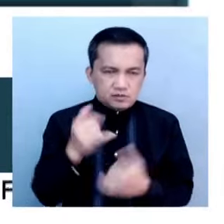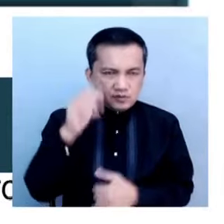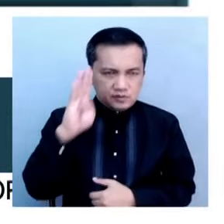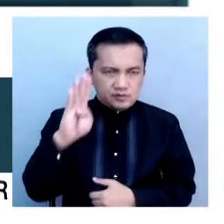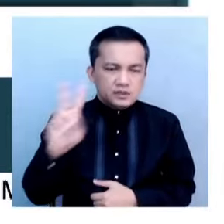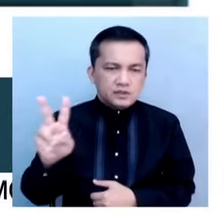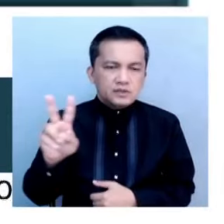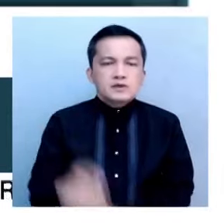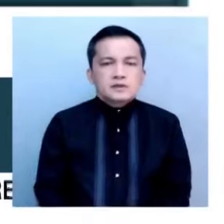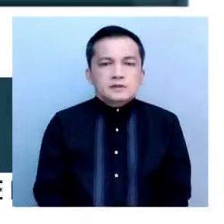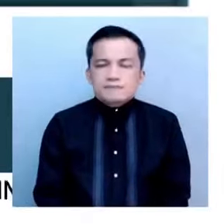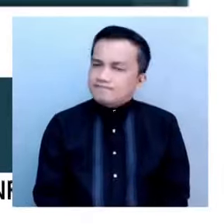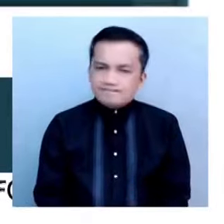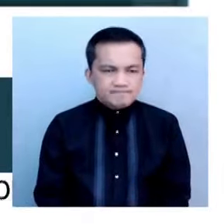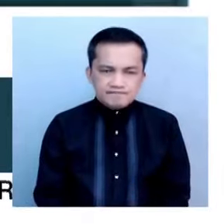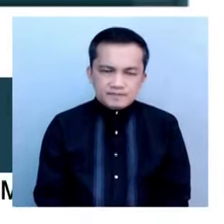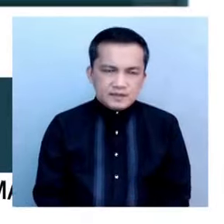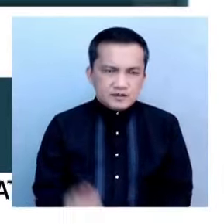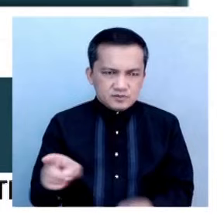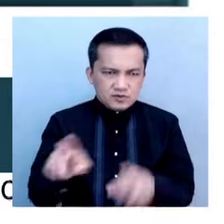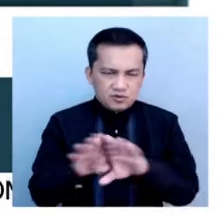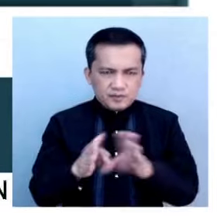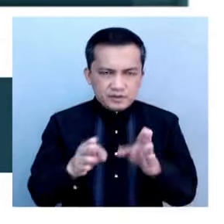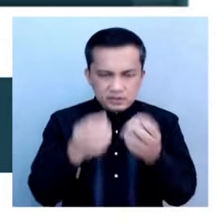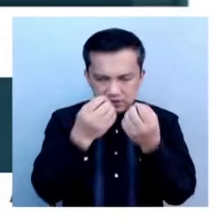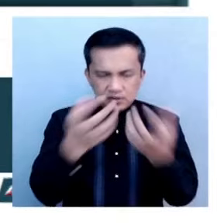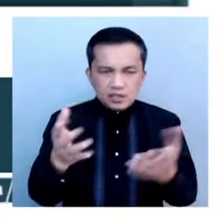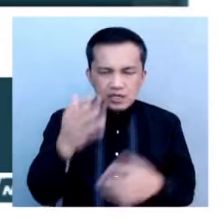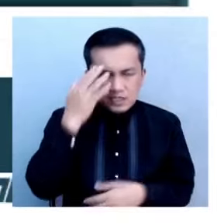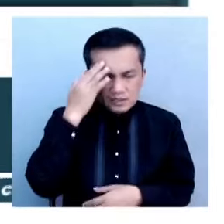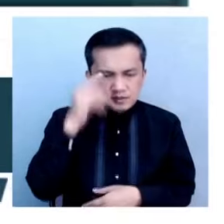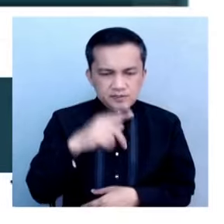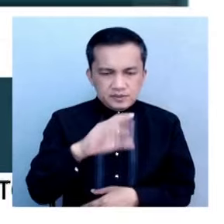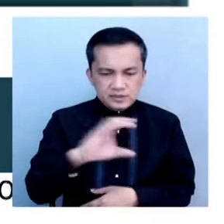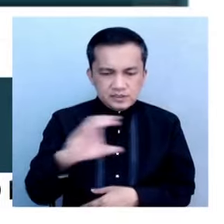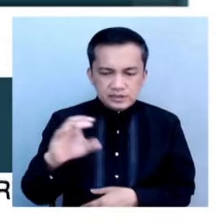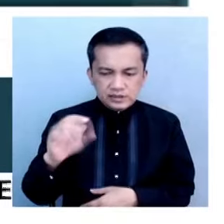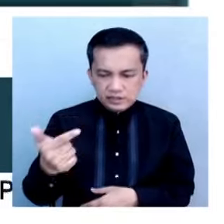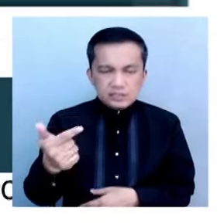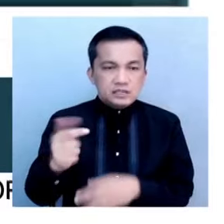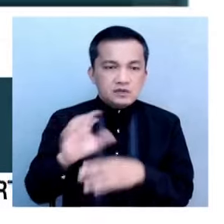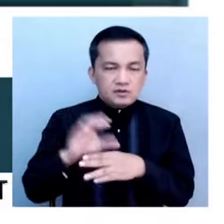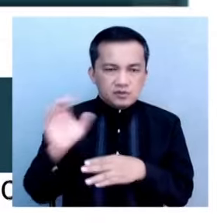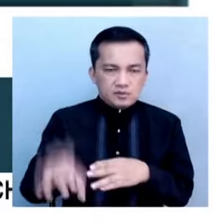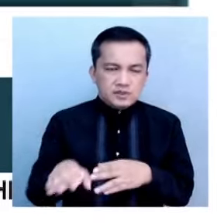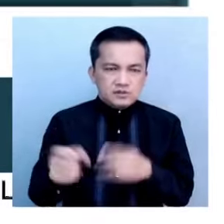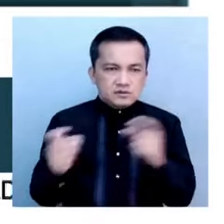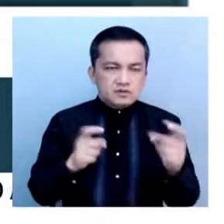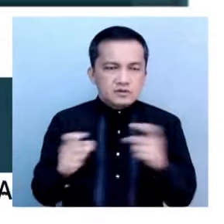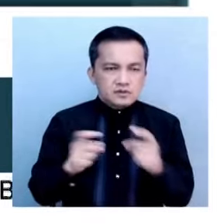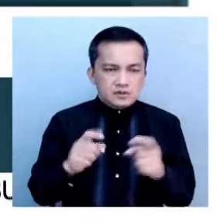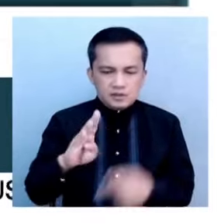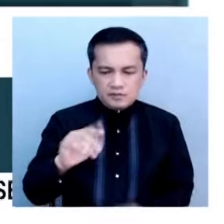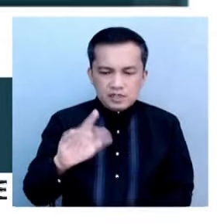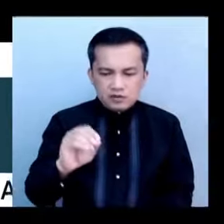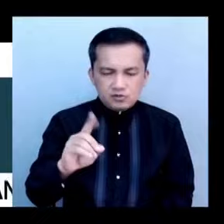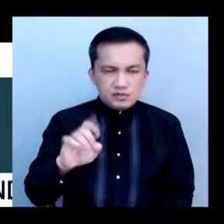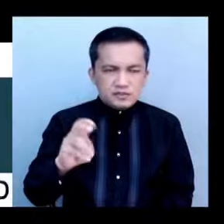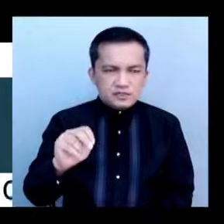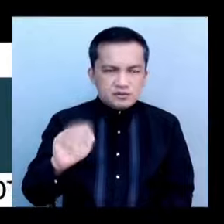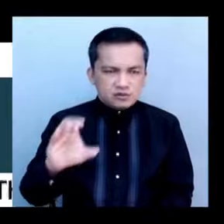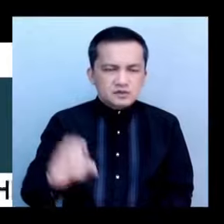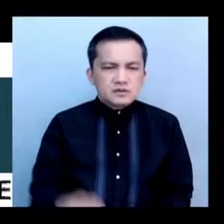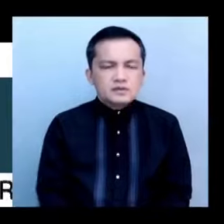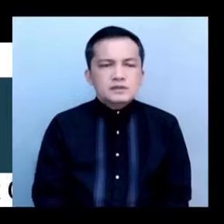Marcos. It is already an open book that the Chinese Coast Guard has a complete control of Bajo de Masinloc.